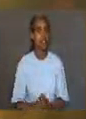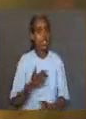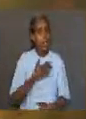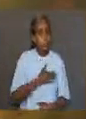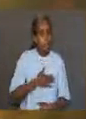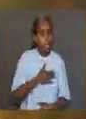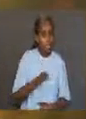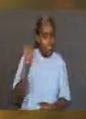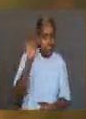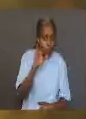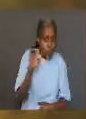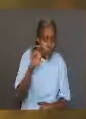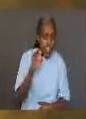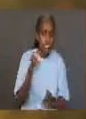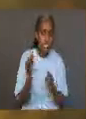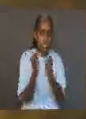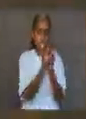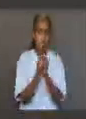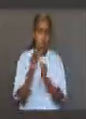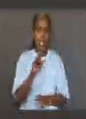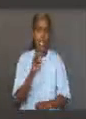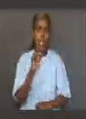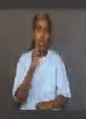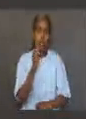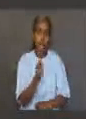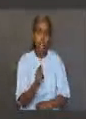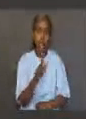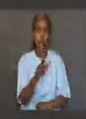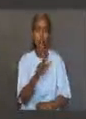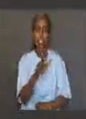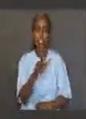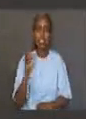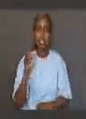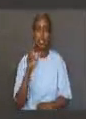Please find the common logarithm of